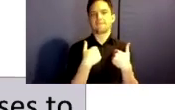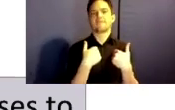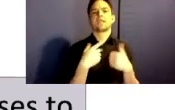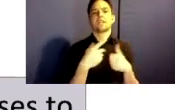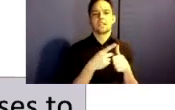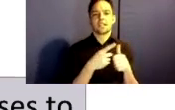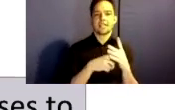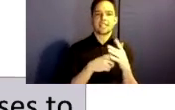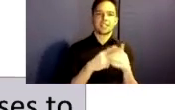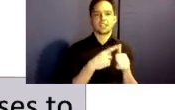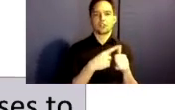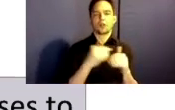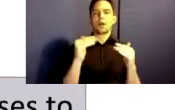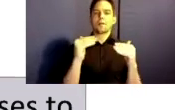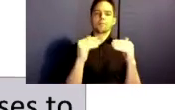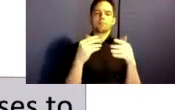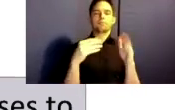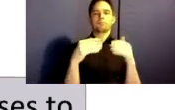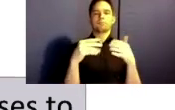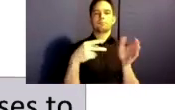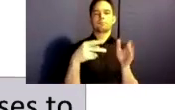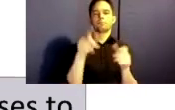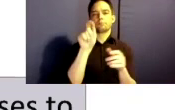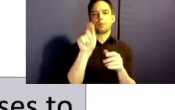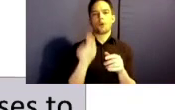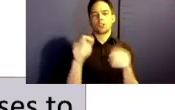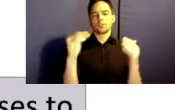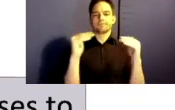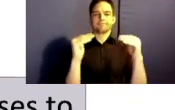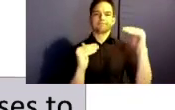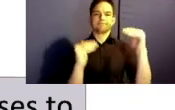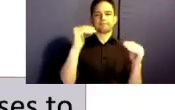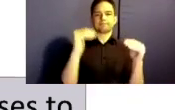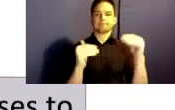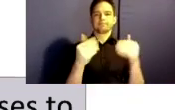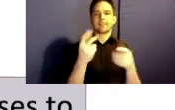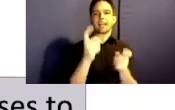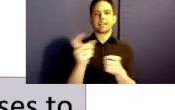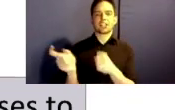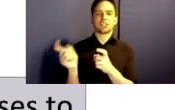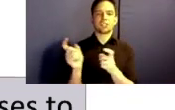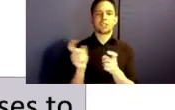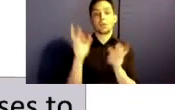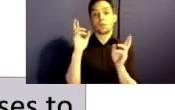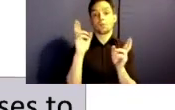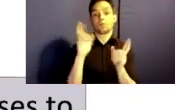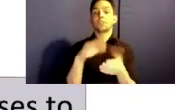of doses to all countries. And we are targeting to provide